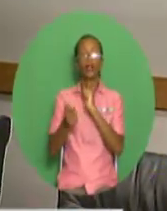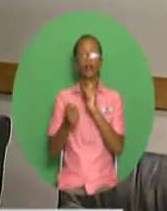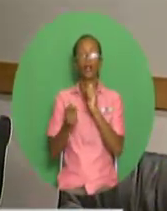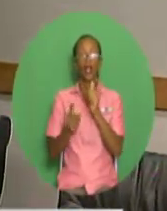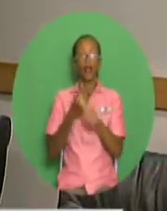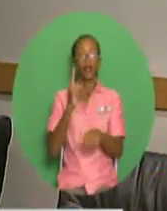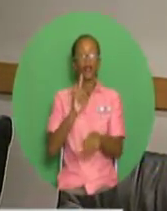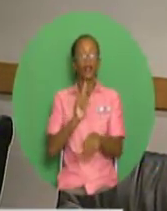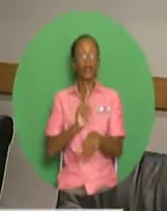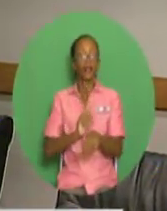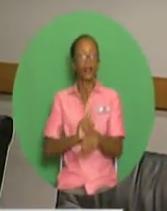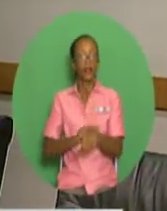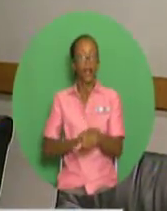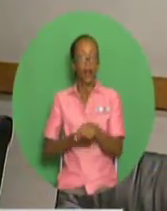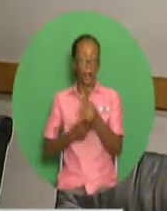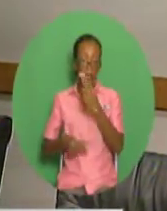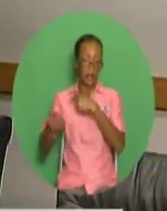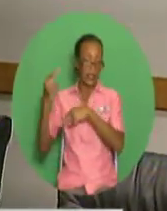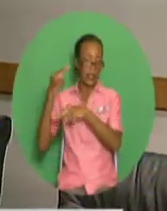history, because